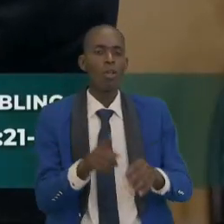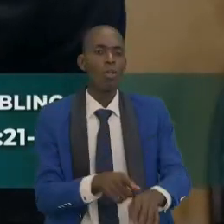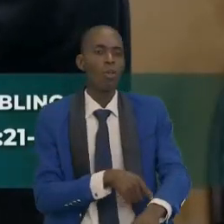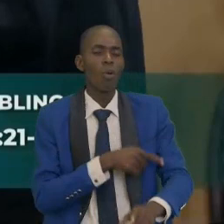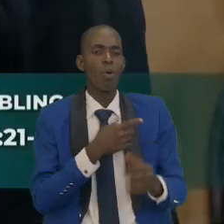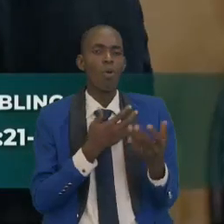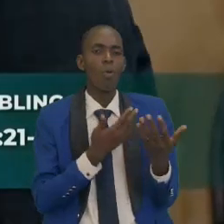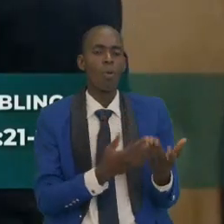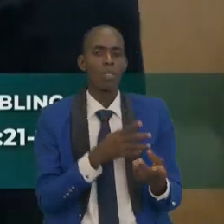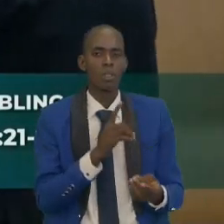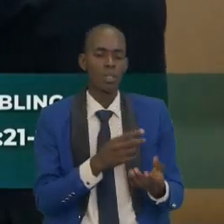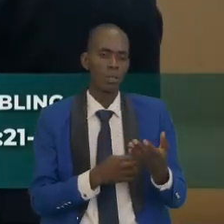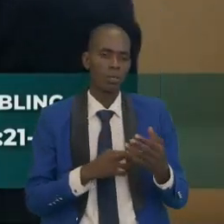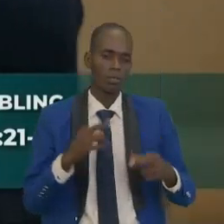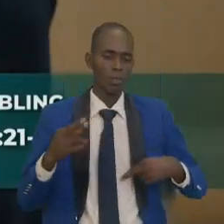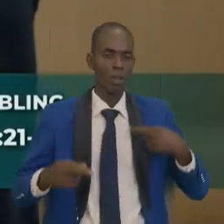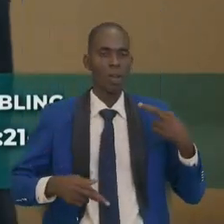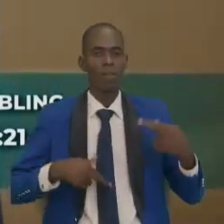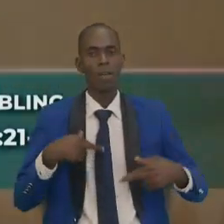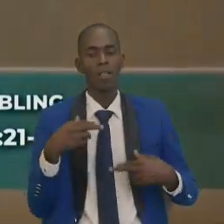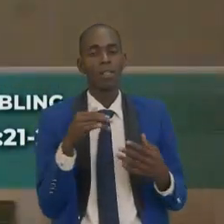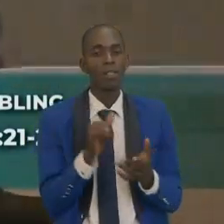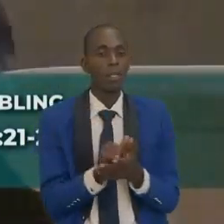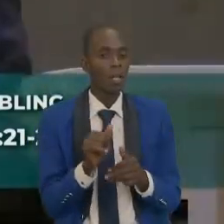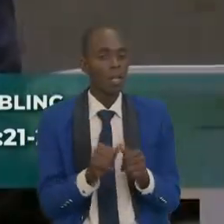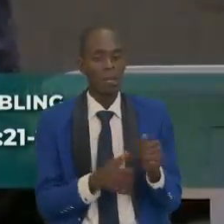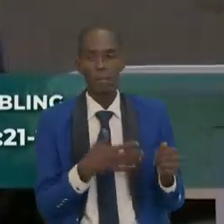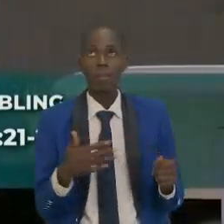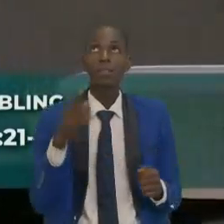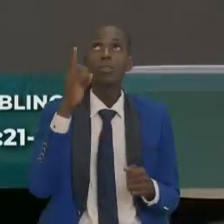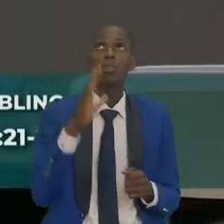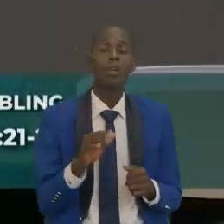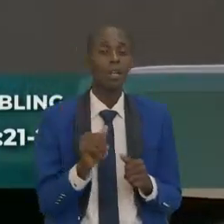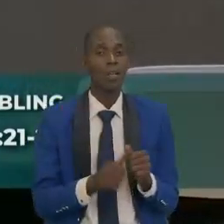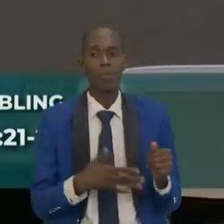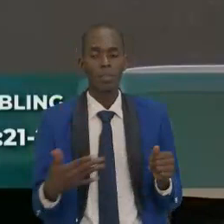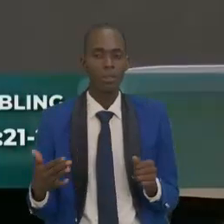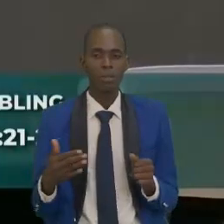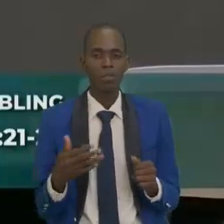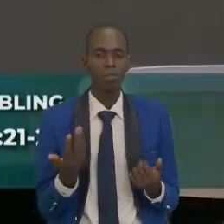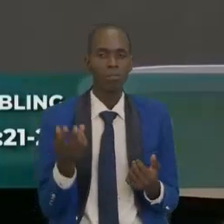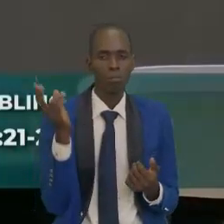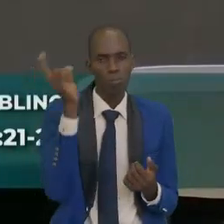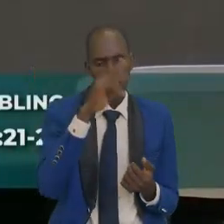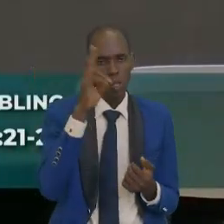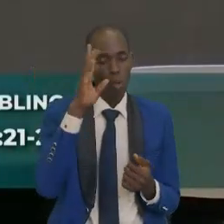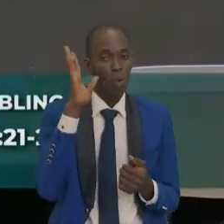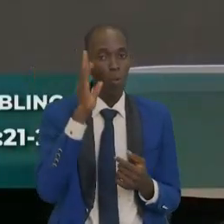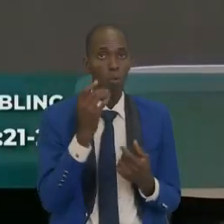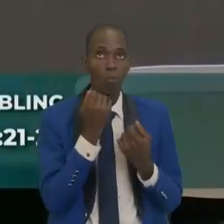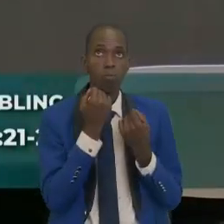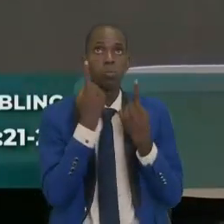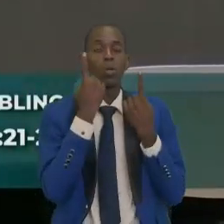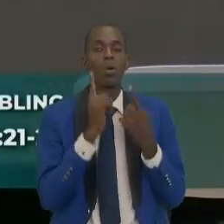Revival that everything do all everything dormant will wake up in your heart in your life